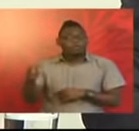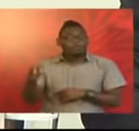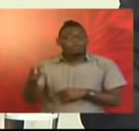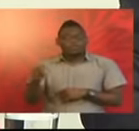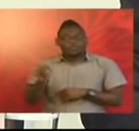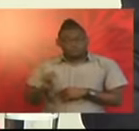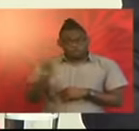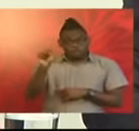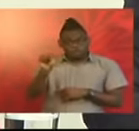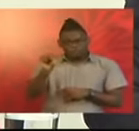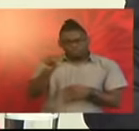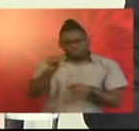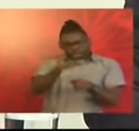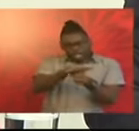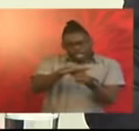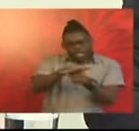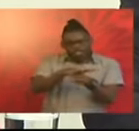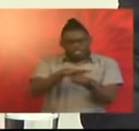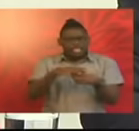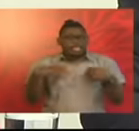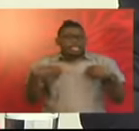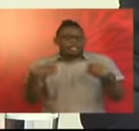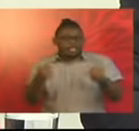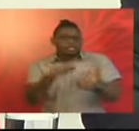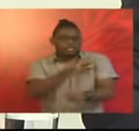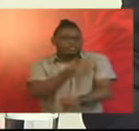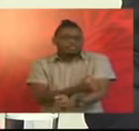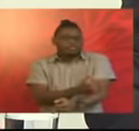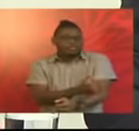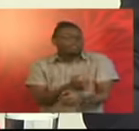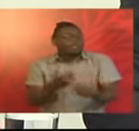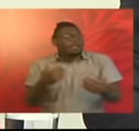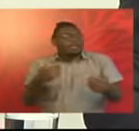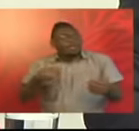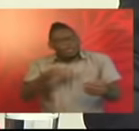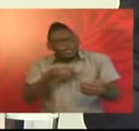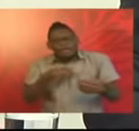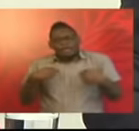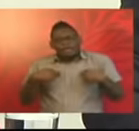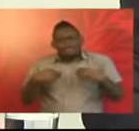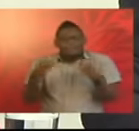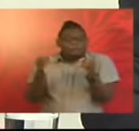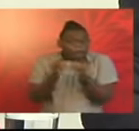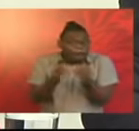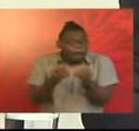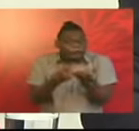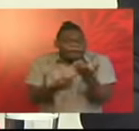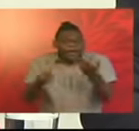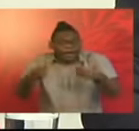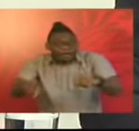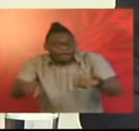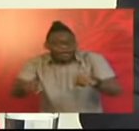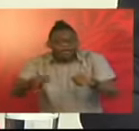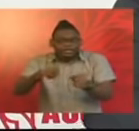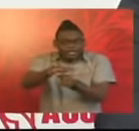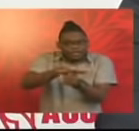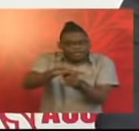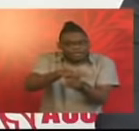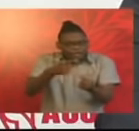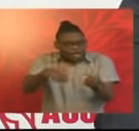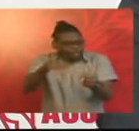his region and the recent staff training done in preparation for the Delta variant. Mr. Thomas, good